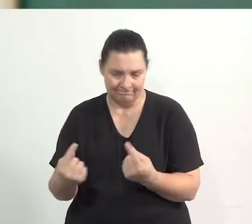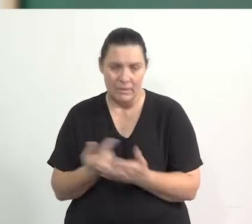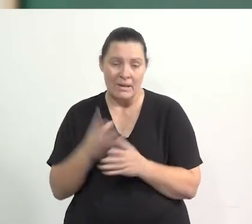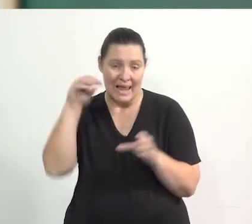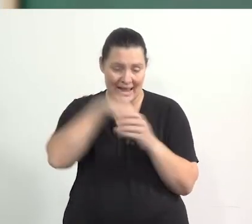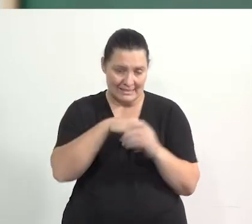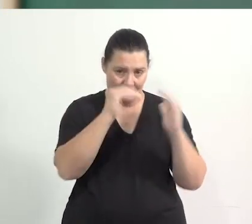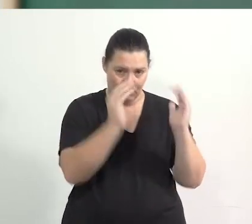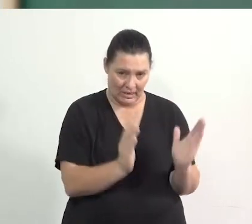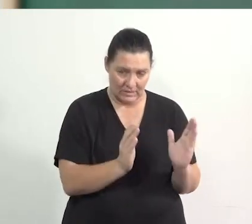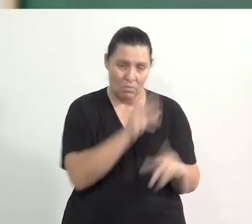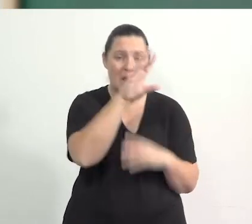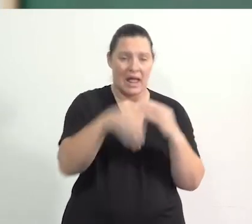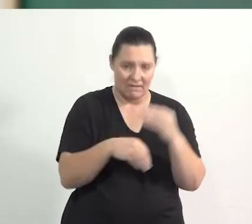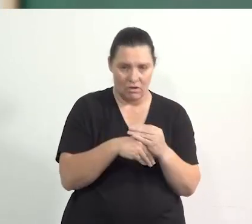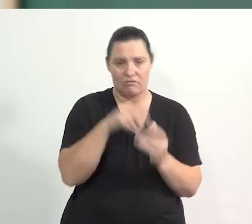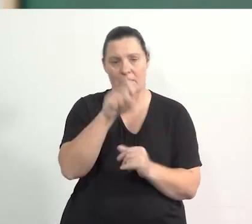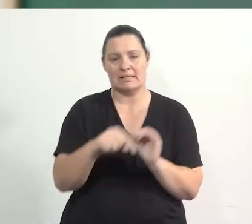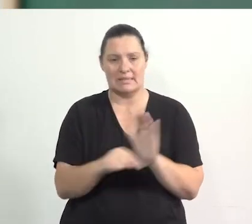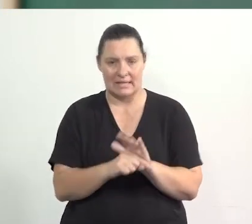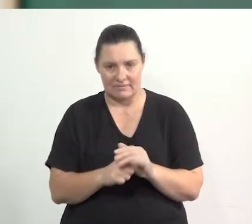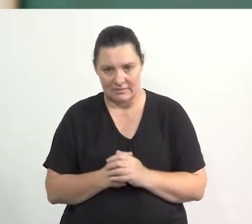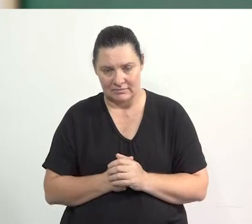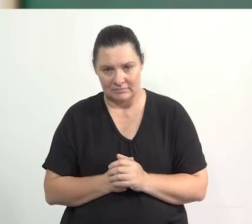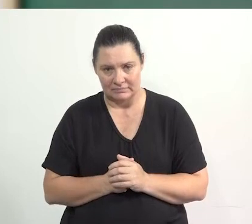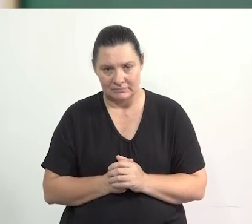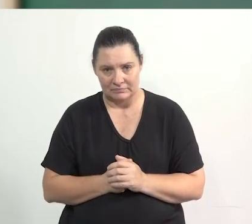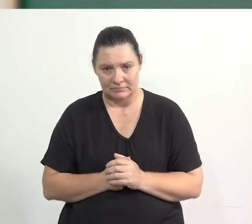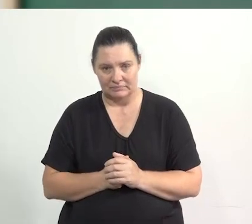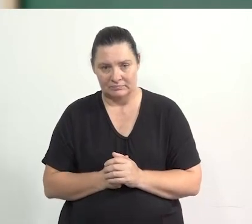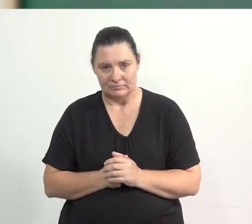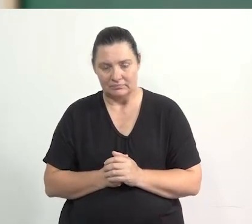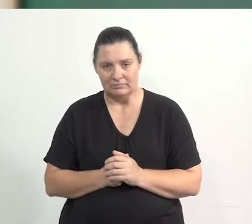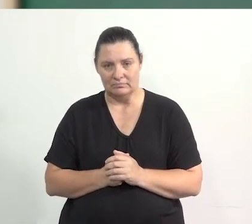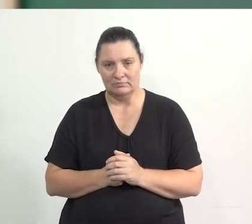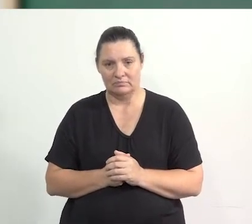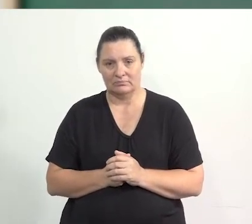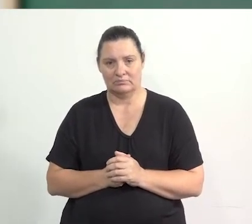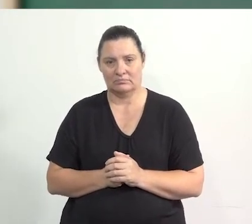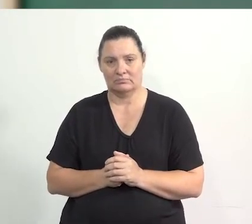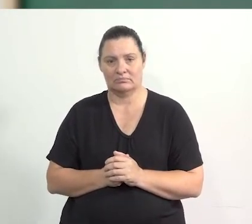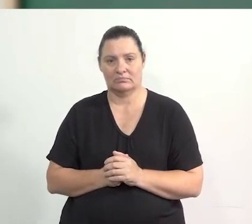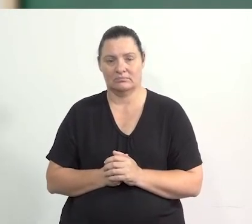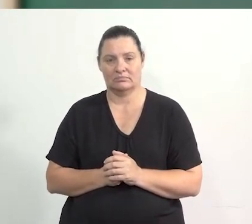it is inside the bracket, that means you would be squaring that negative number.